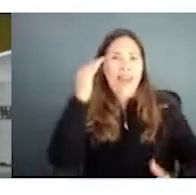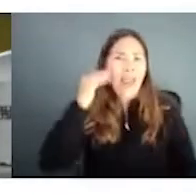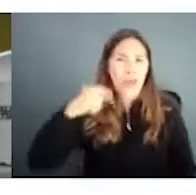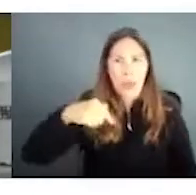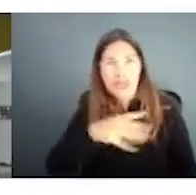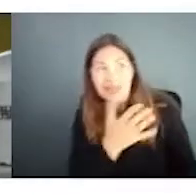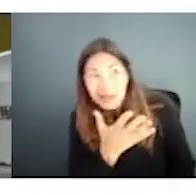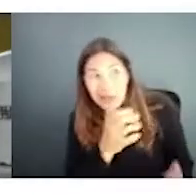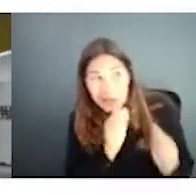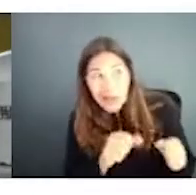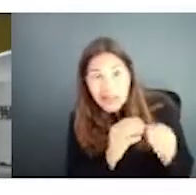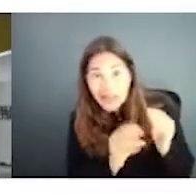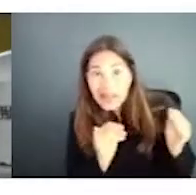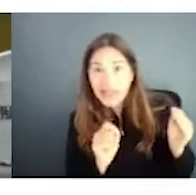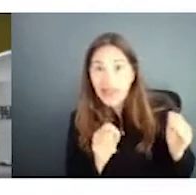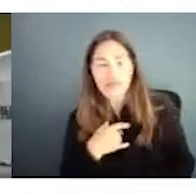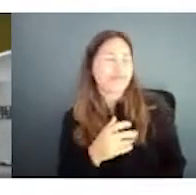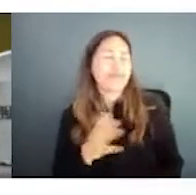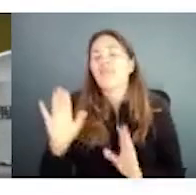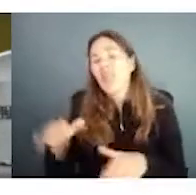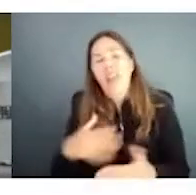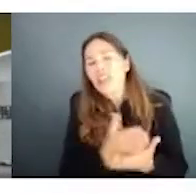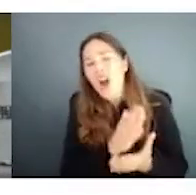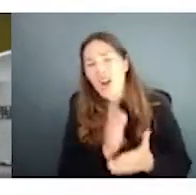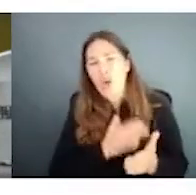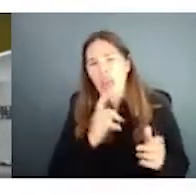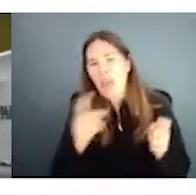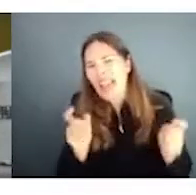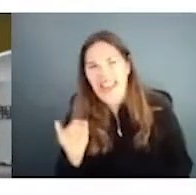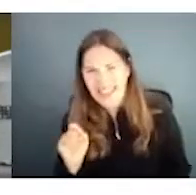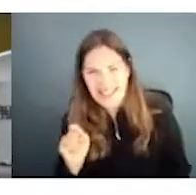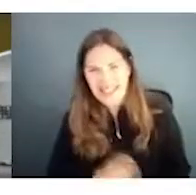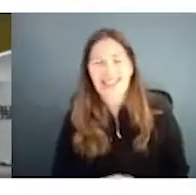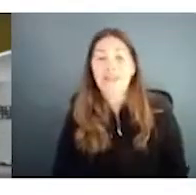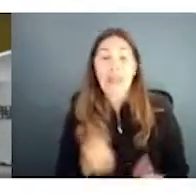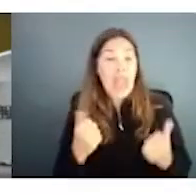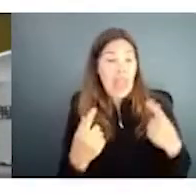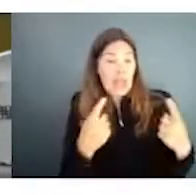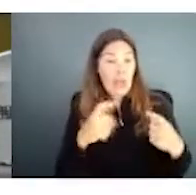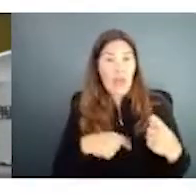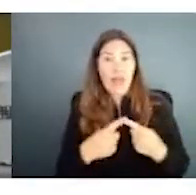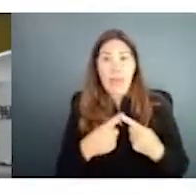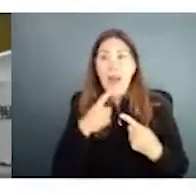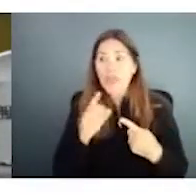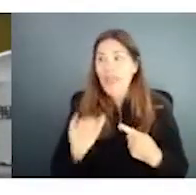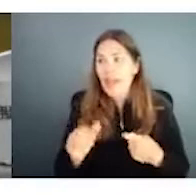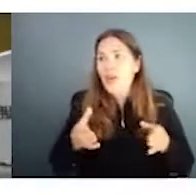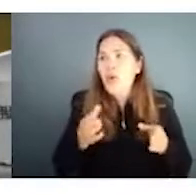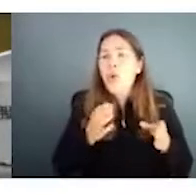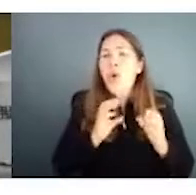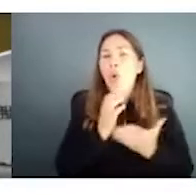anything about it. That's all right. Well, we can handle it. Any other questions on the course sequencing?